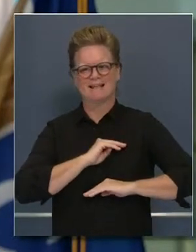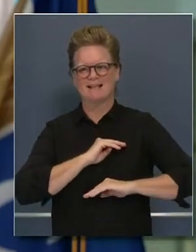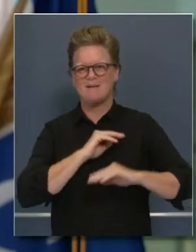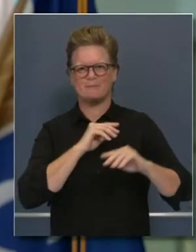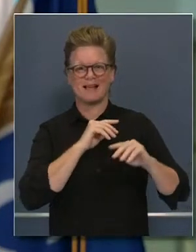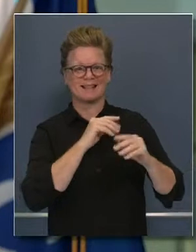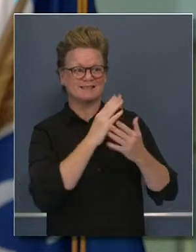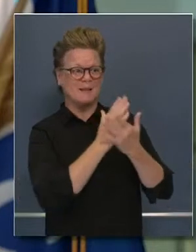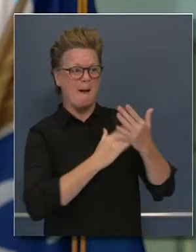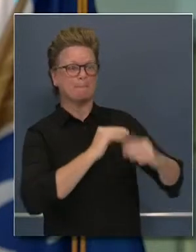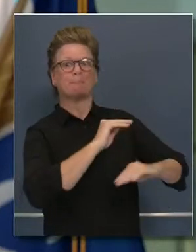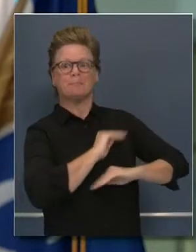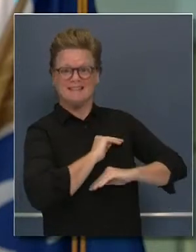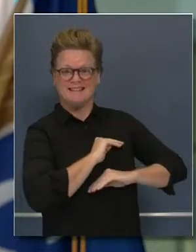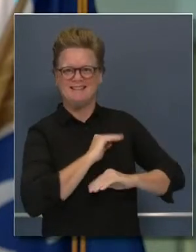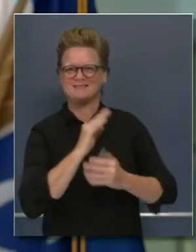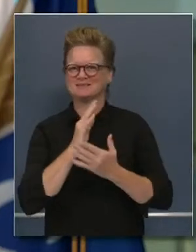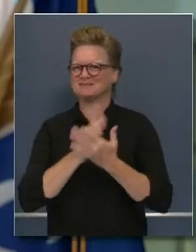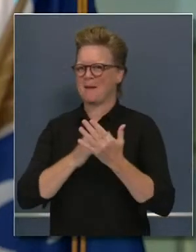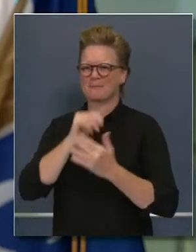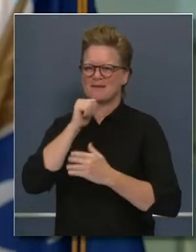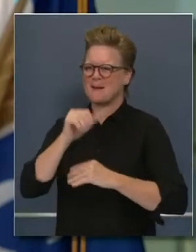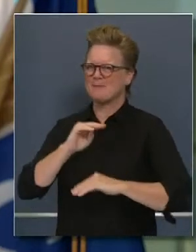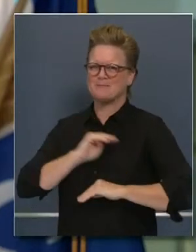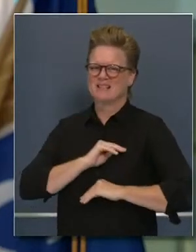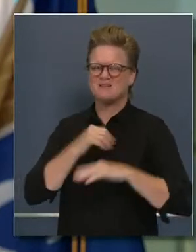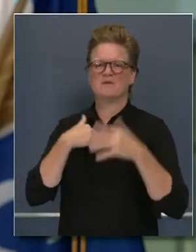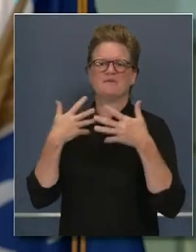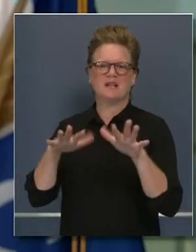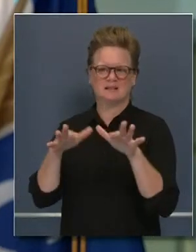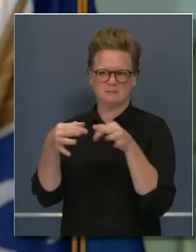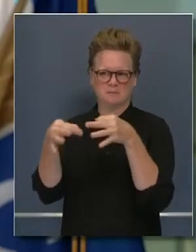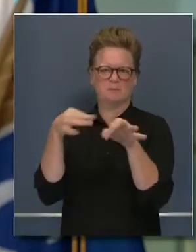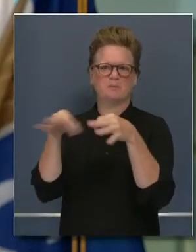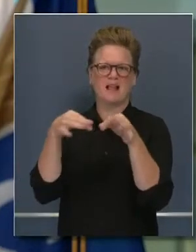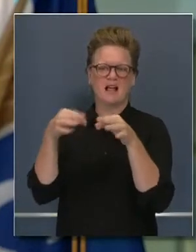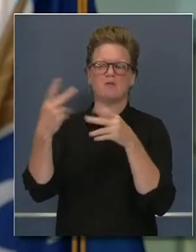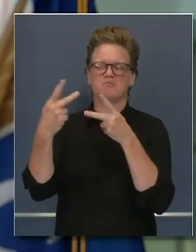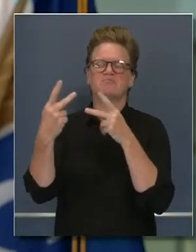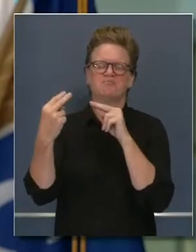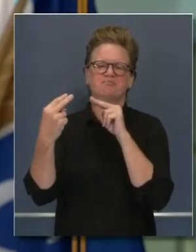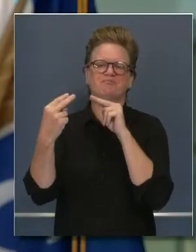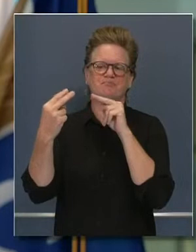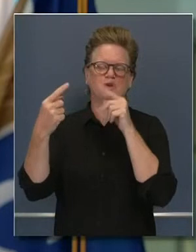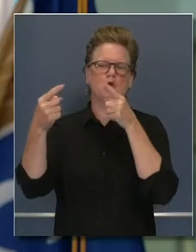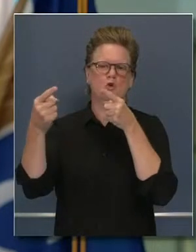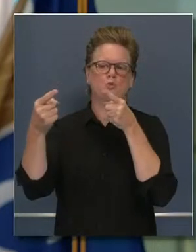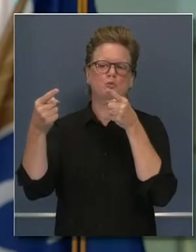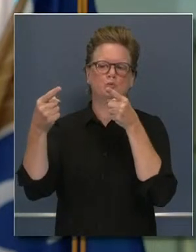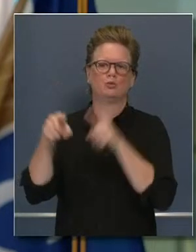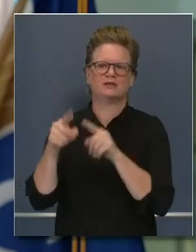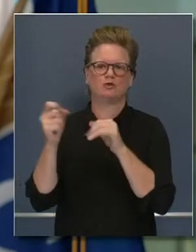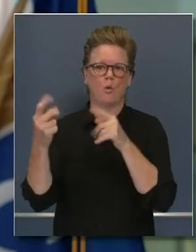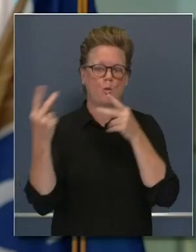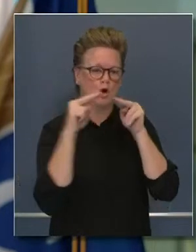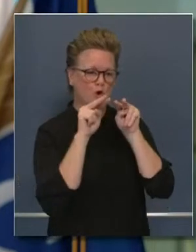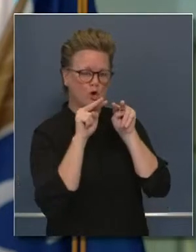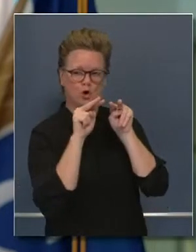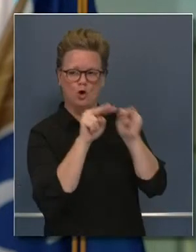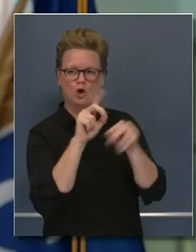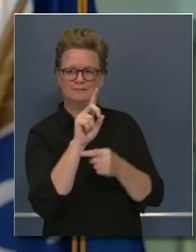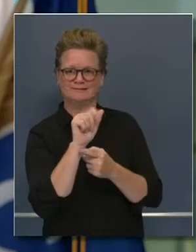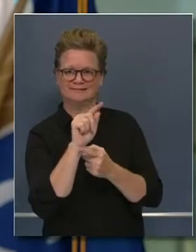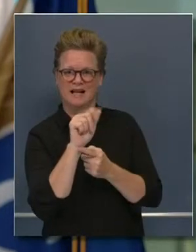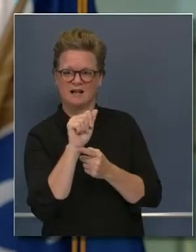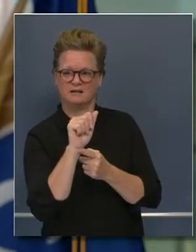health officials in Marin, explained the situation, agreed to continue to look at the data, and if an adjustment is warranted in